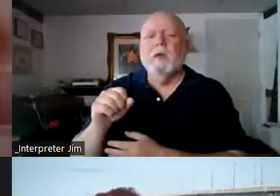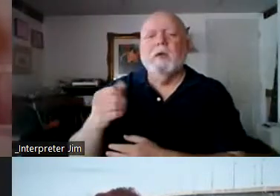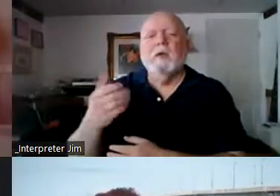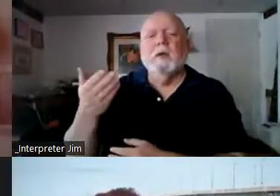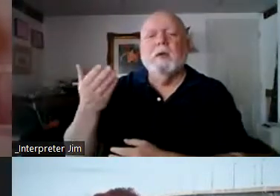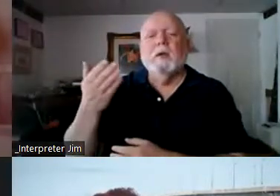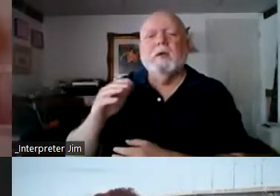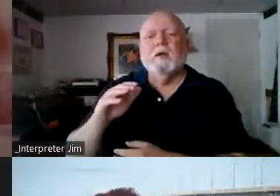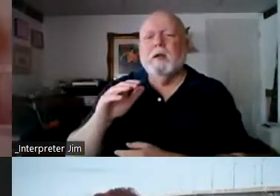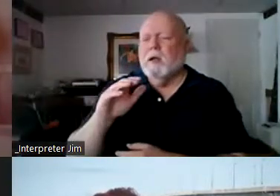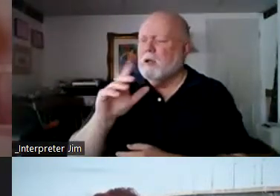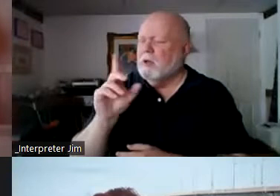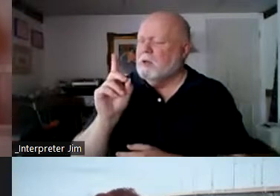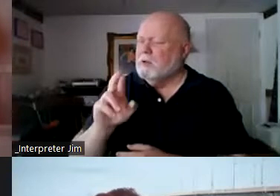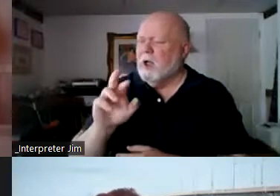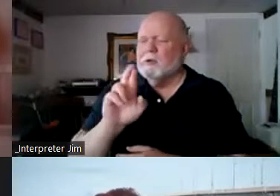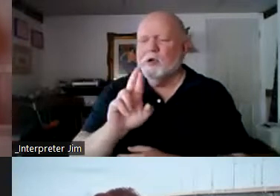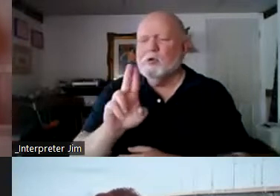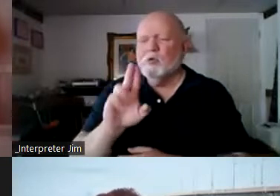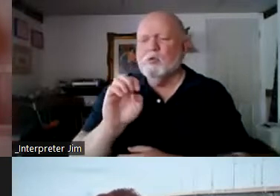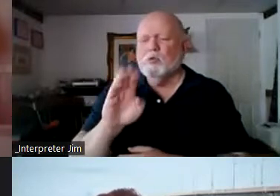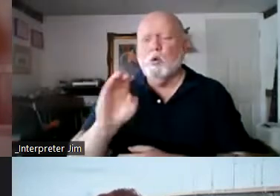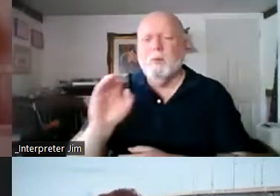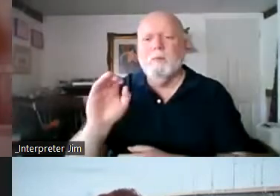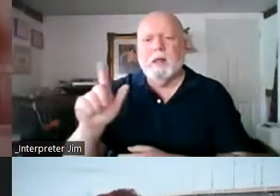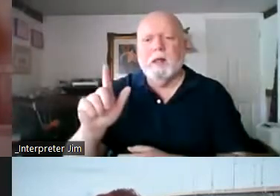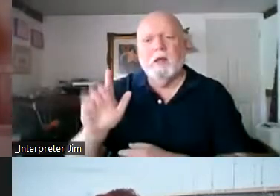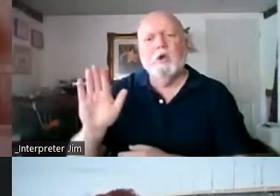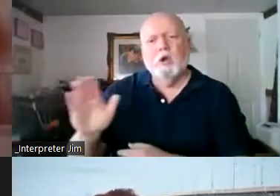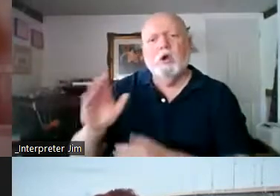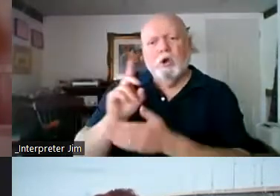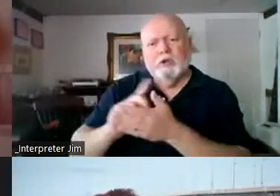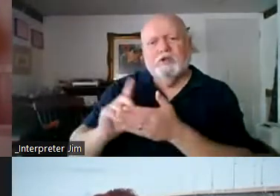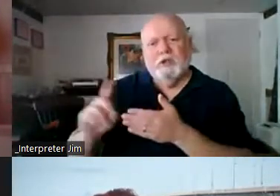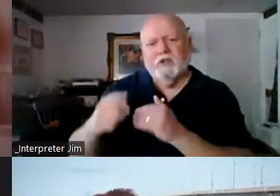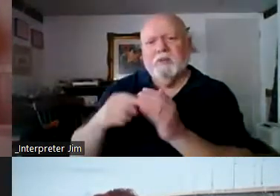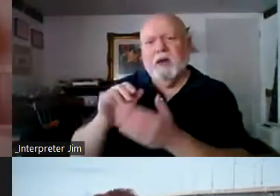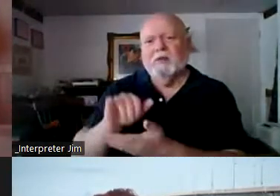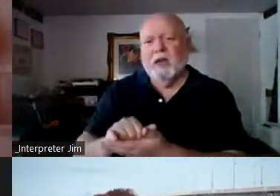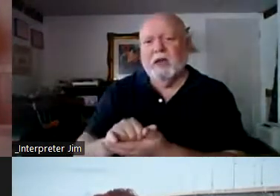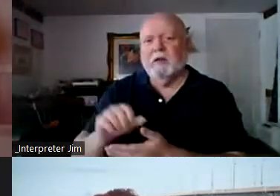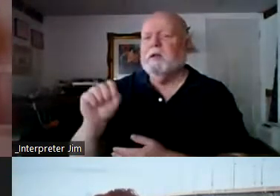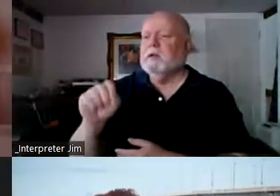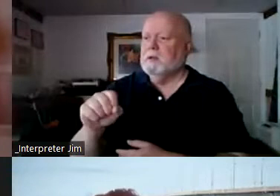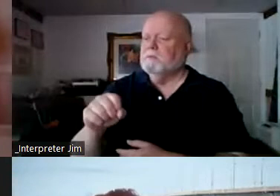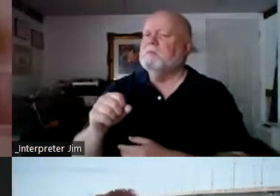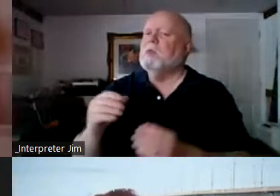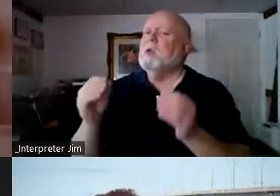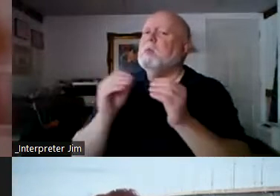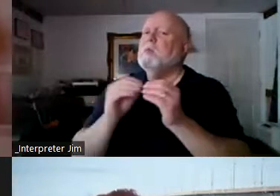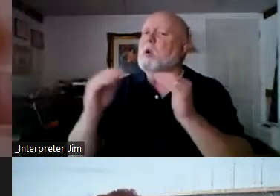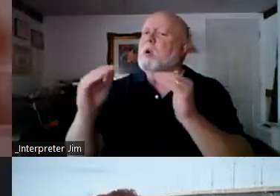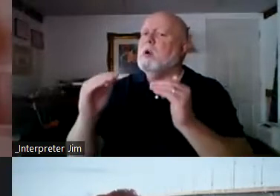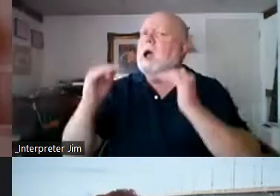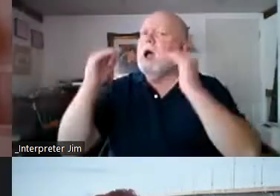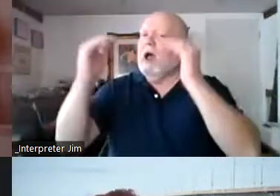Lori Rugel, her dissertation was on that particular subject. So there is a co-occurrence. It's higher than you would